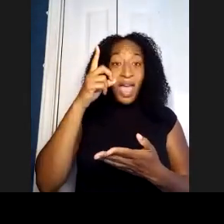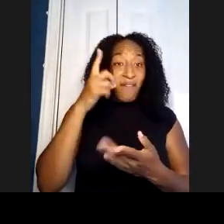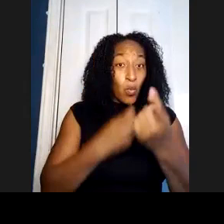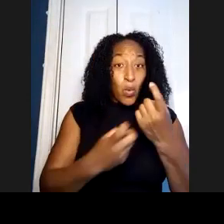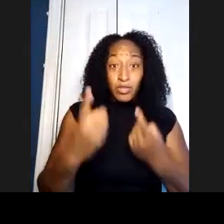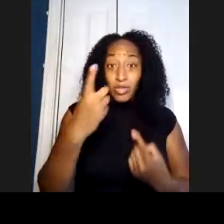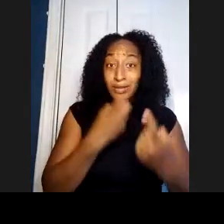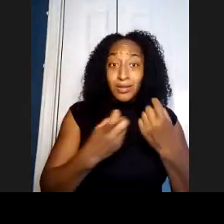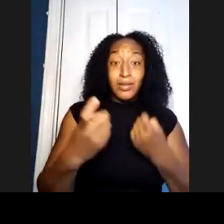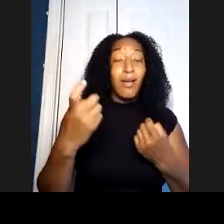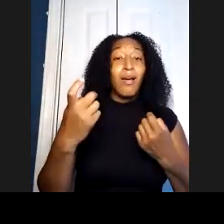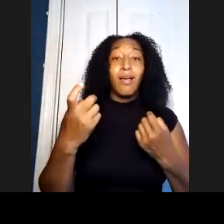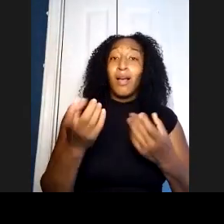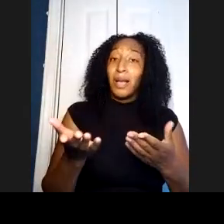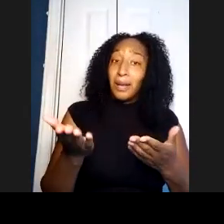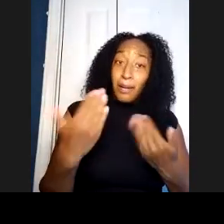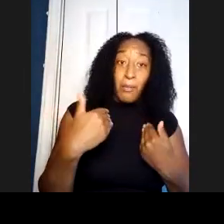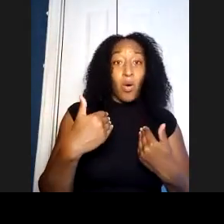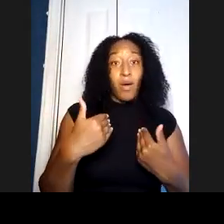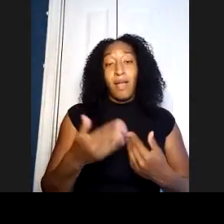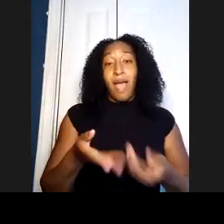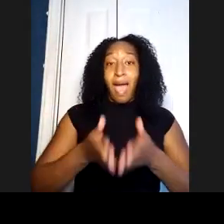anything that I've covered.